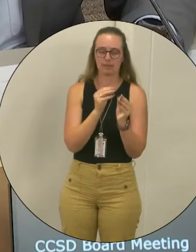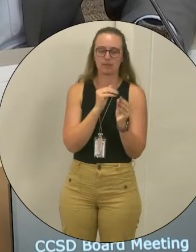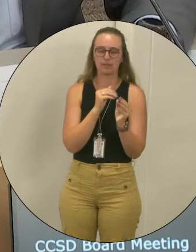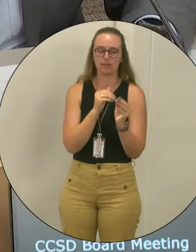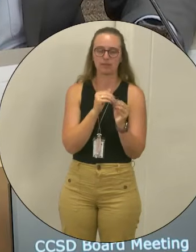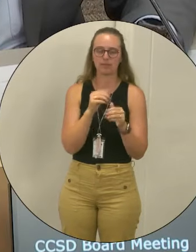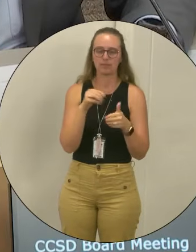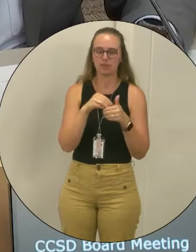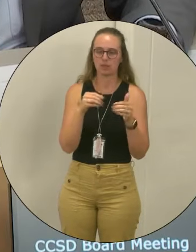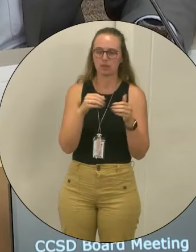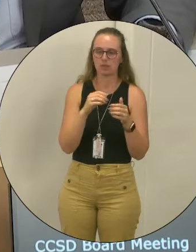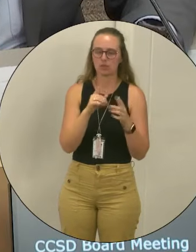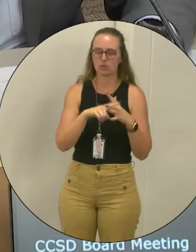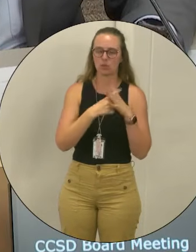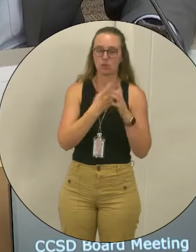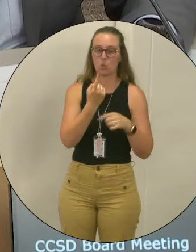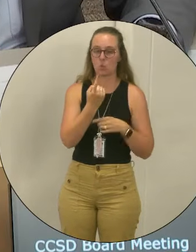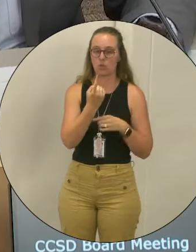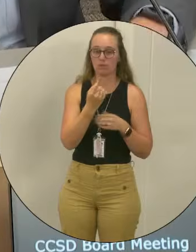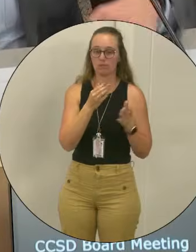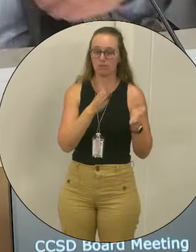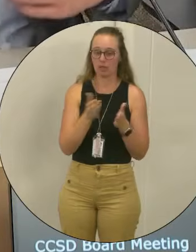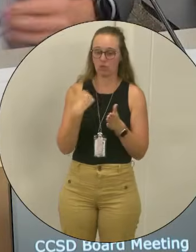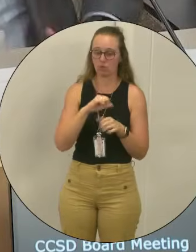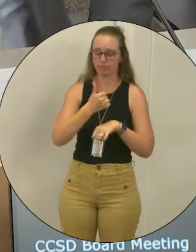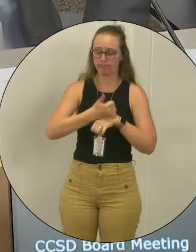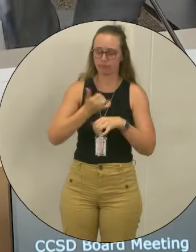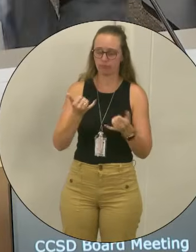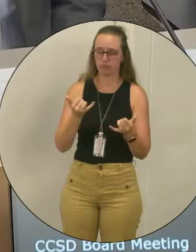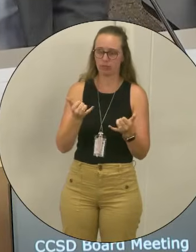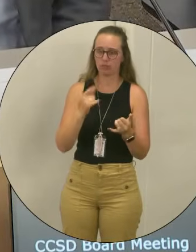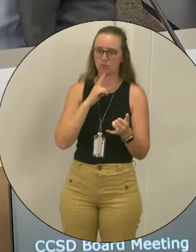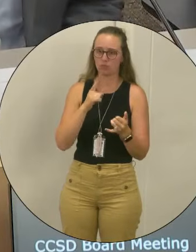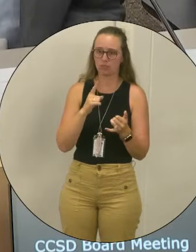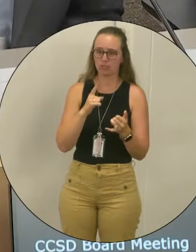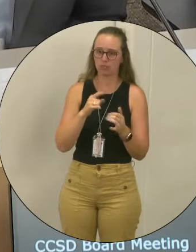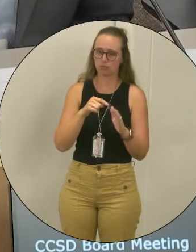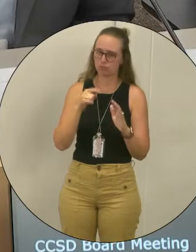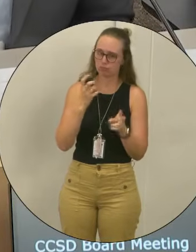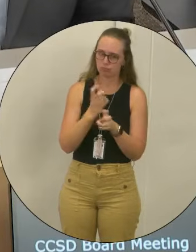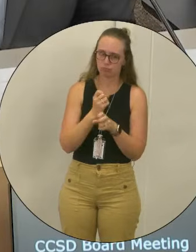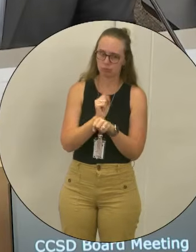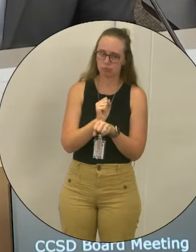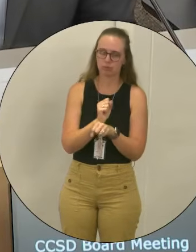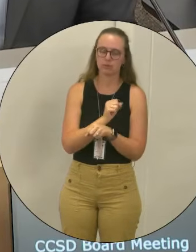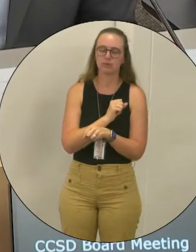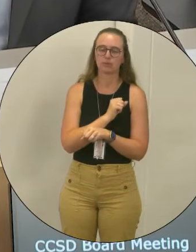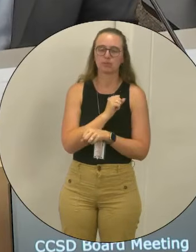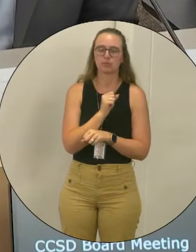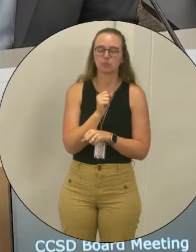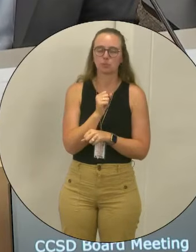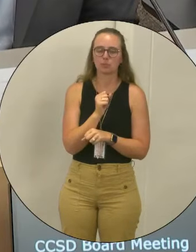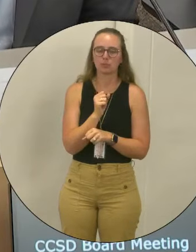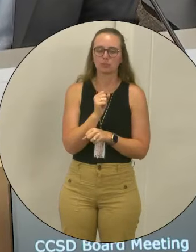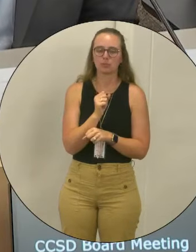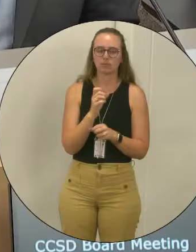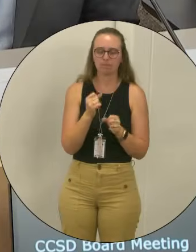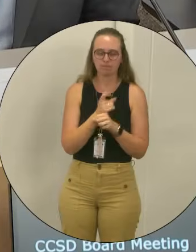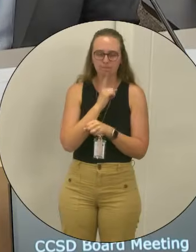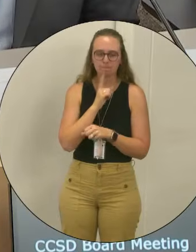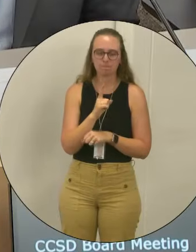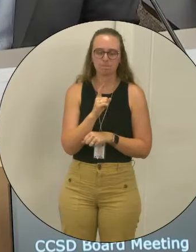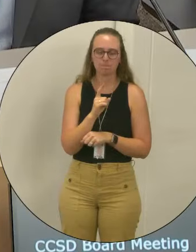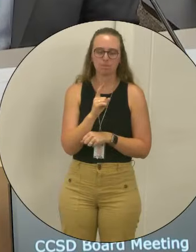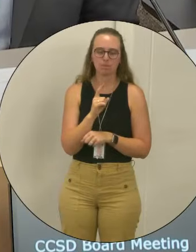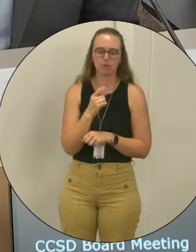those initiatives. One initiative that we're working on right now very intently is to ensure that we